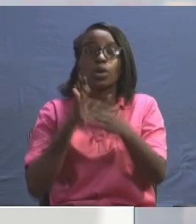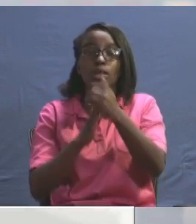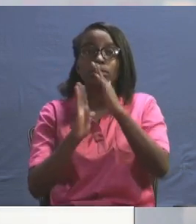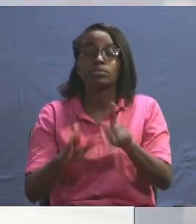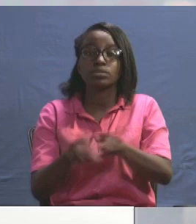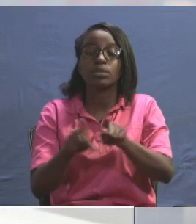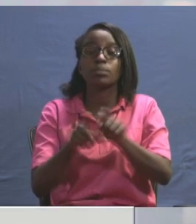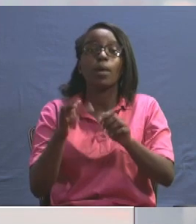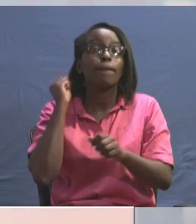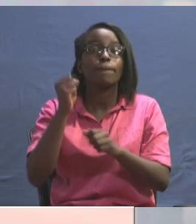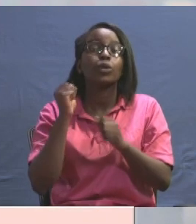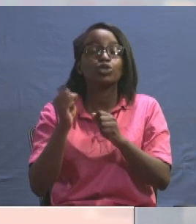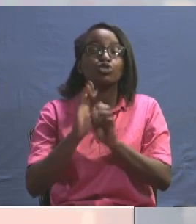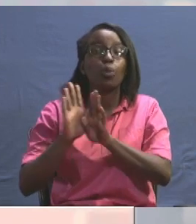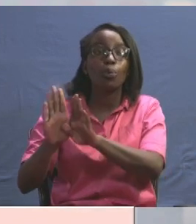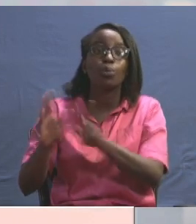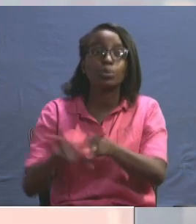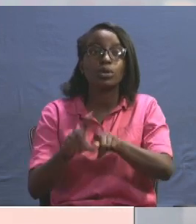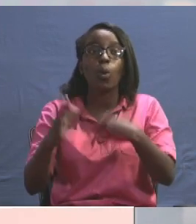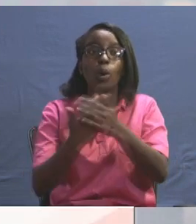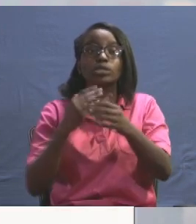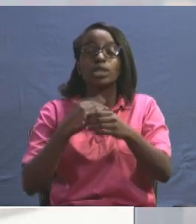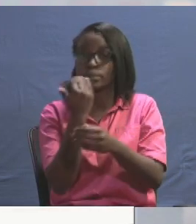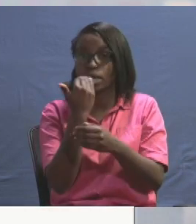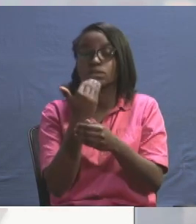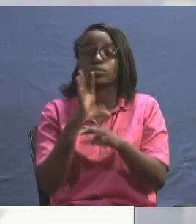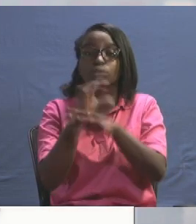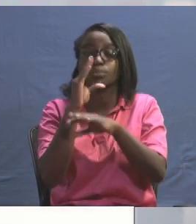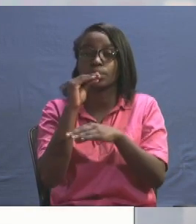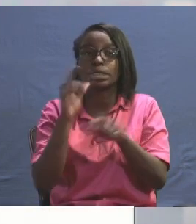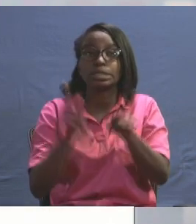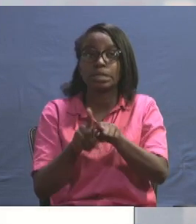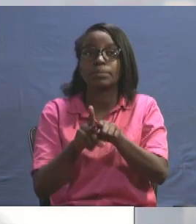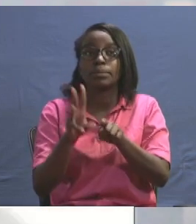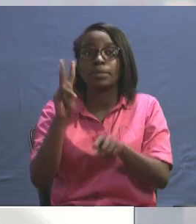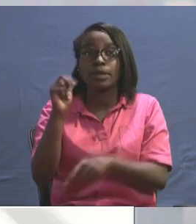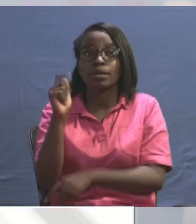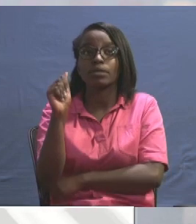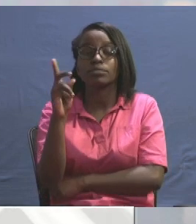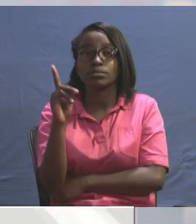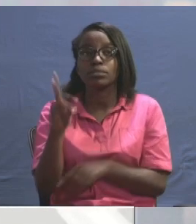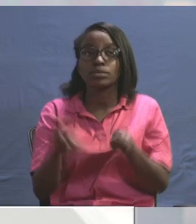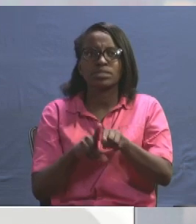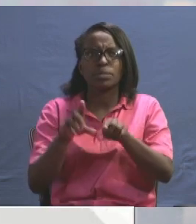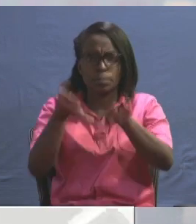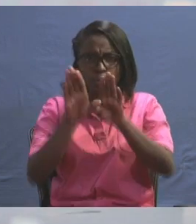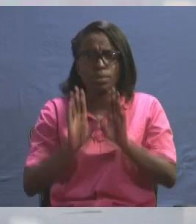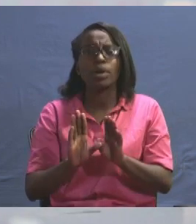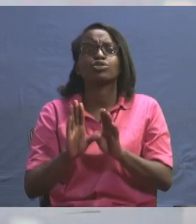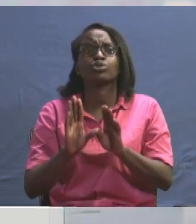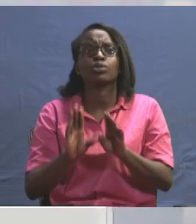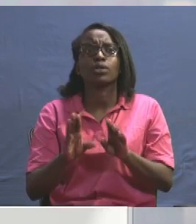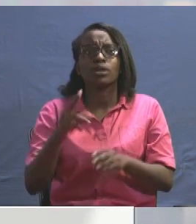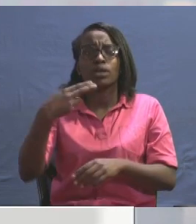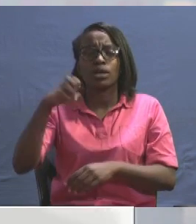from political sideshows. Gachagua, who was speaking in Nandi during the burial of Helena Chepkosgei-Bet, a